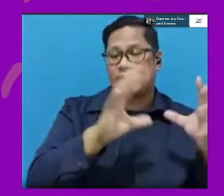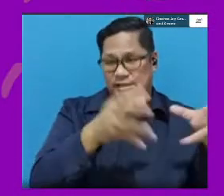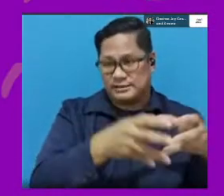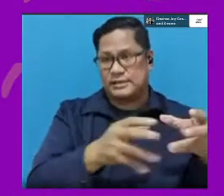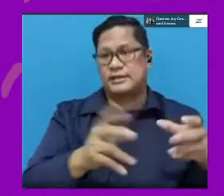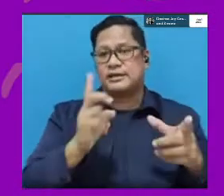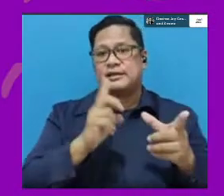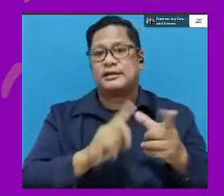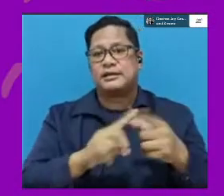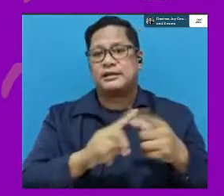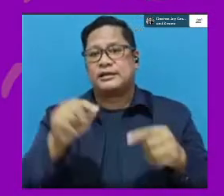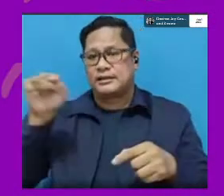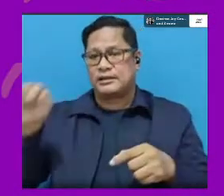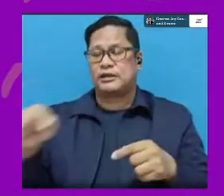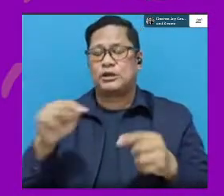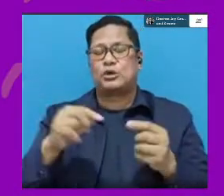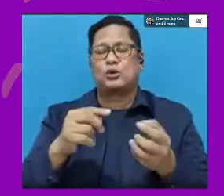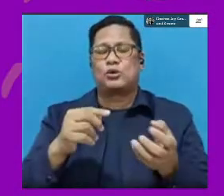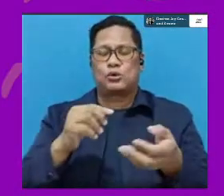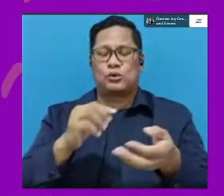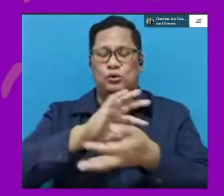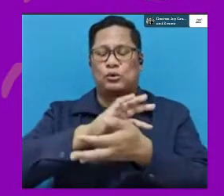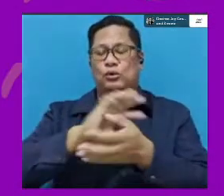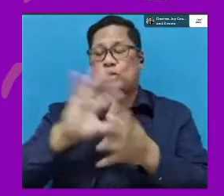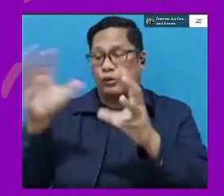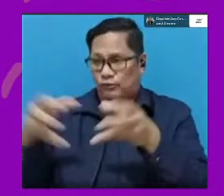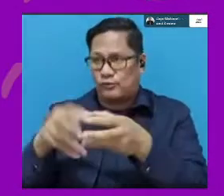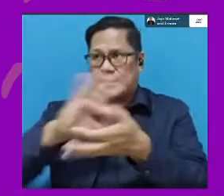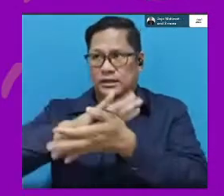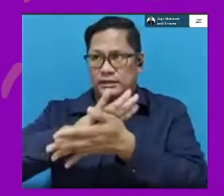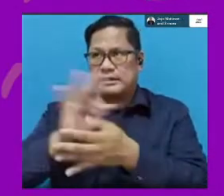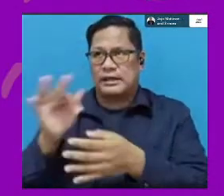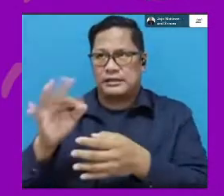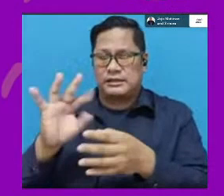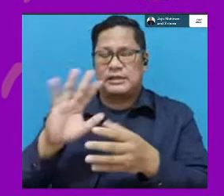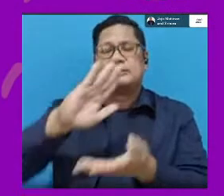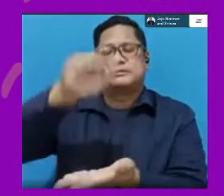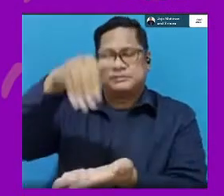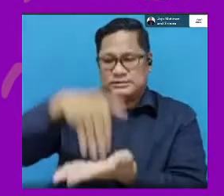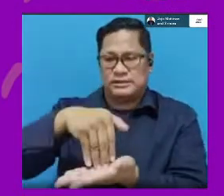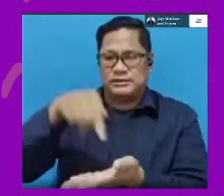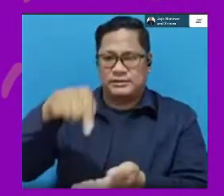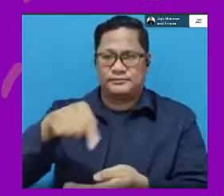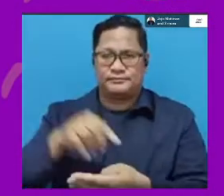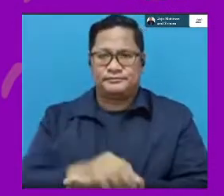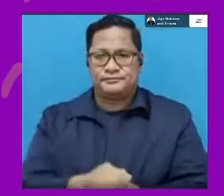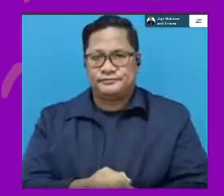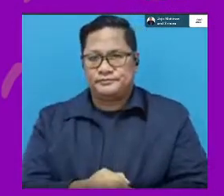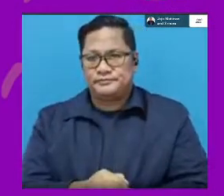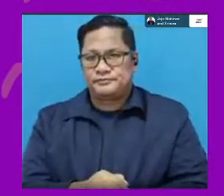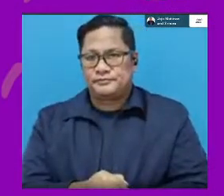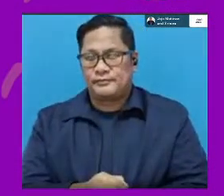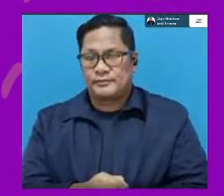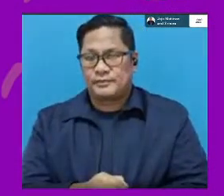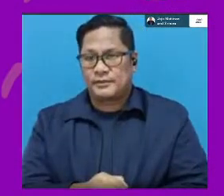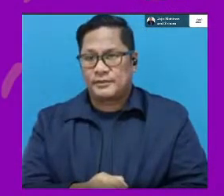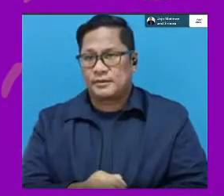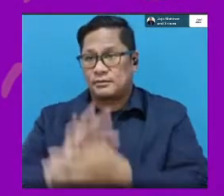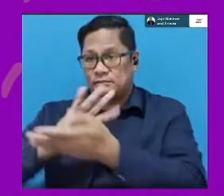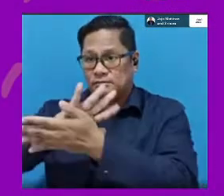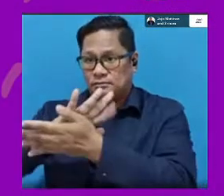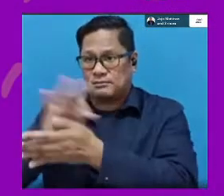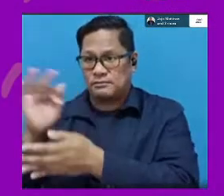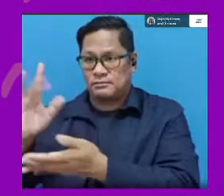the COVID-19 vaccine cluster at its center. Okay? The COVID-19